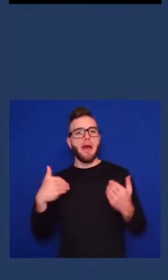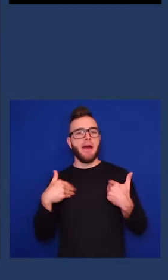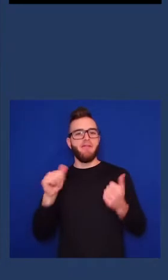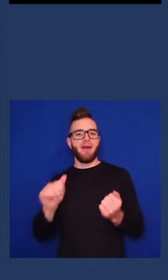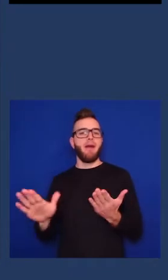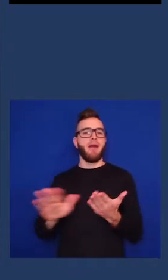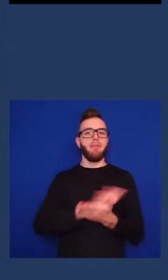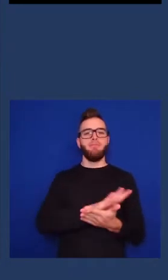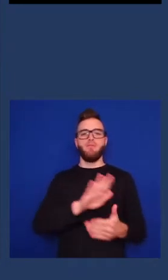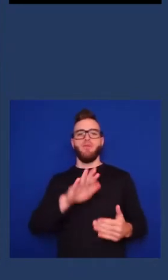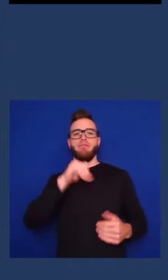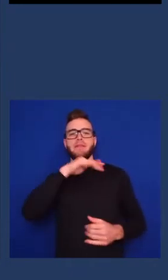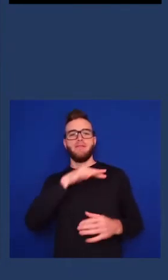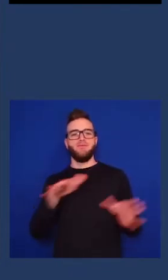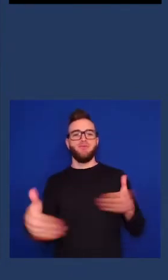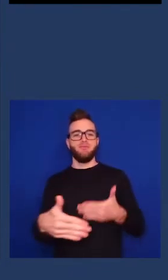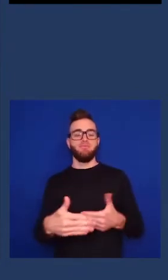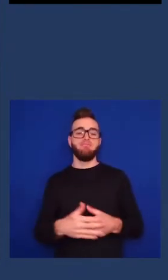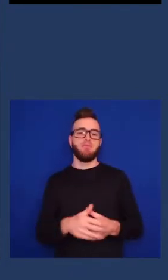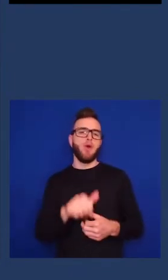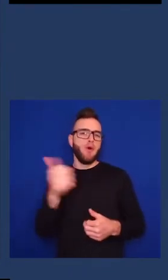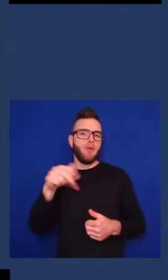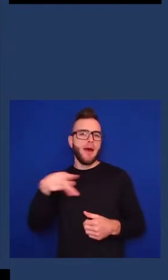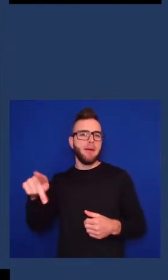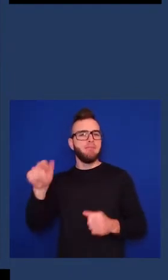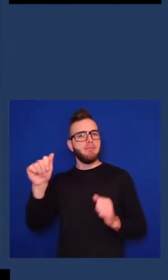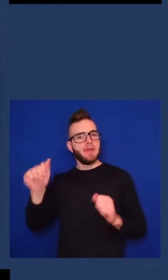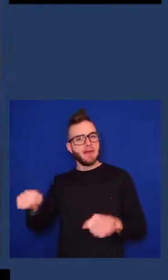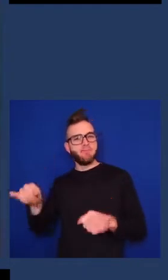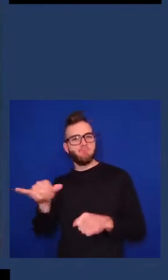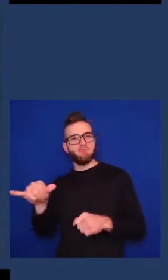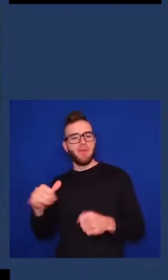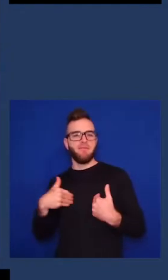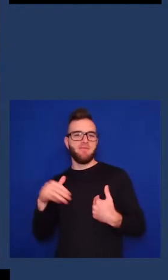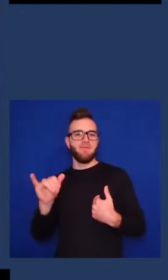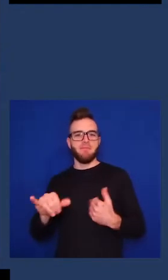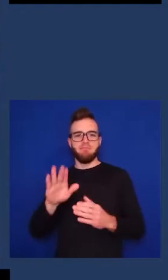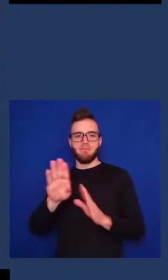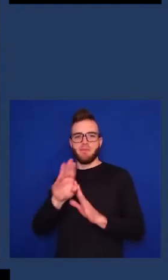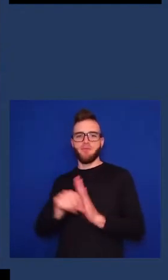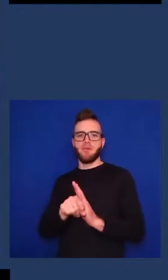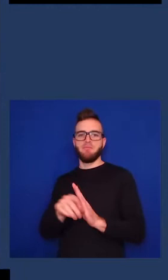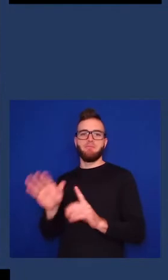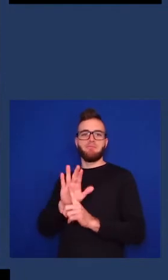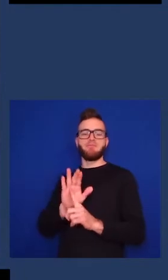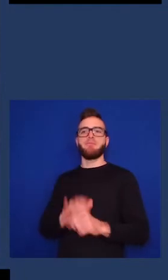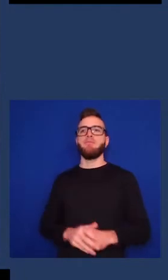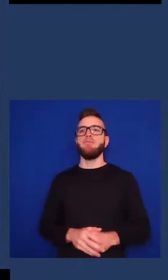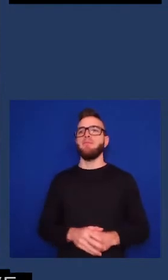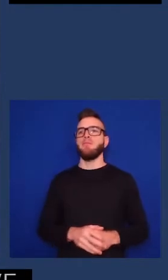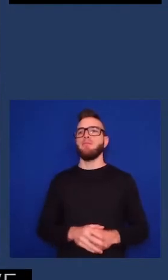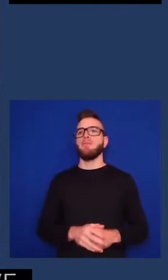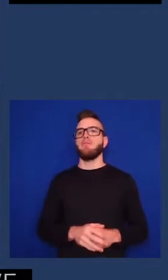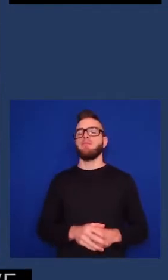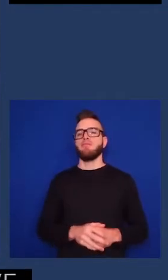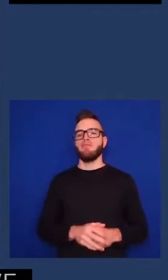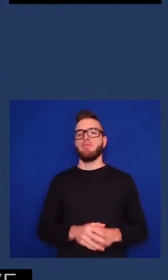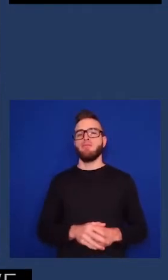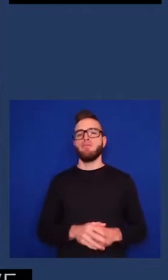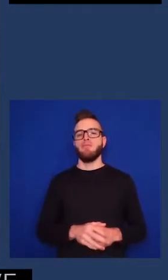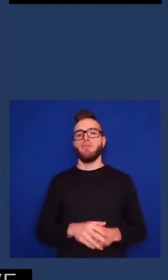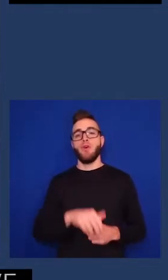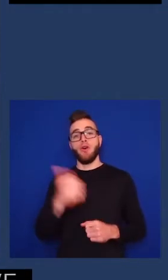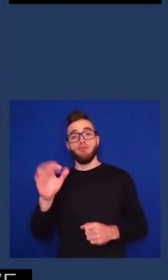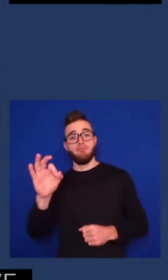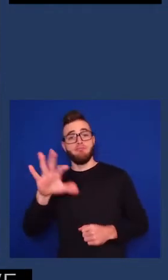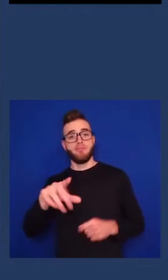have that capability, but so do a lot of other applications. Another thing you want to consider when you're doing these interviews is to make sure that you